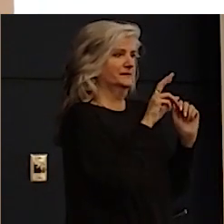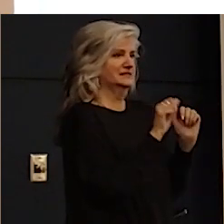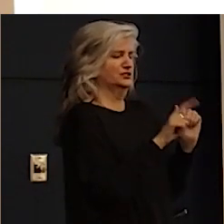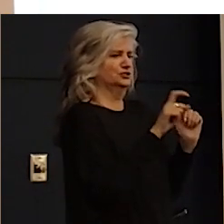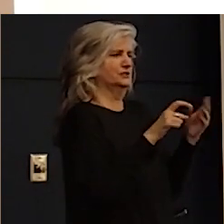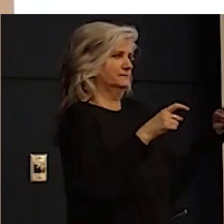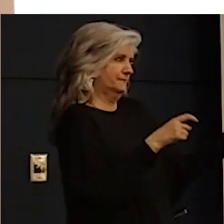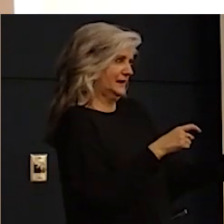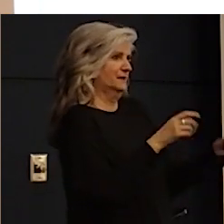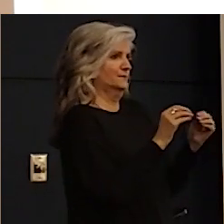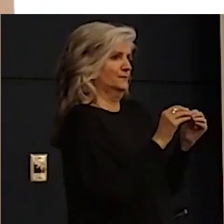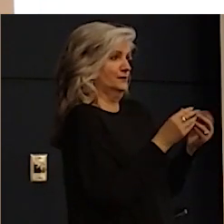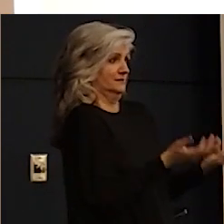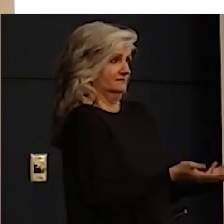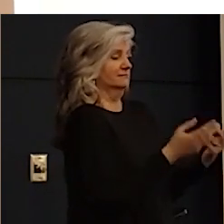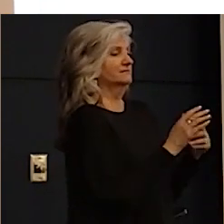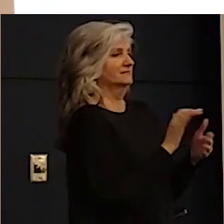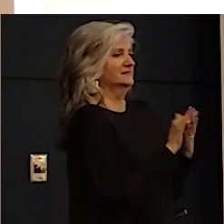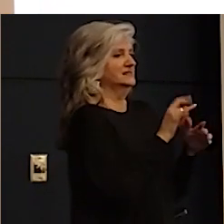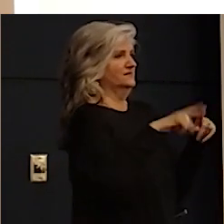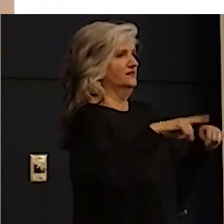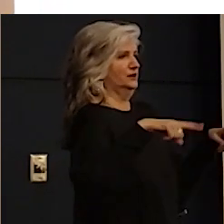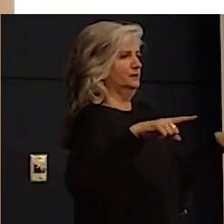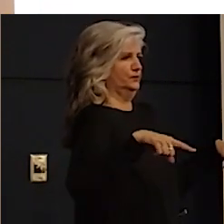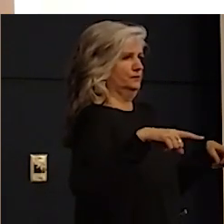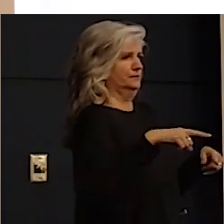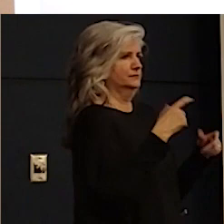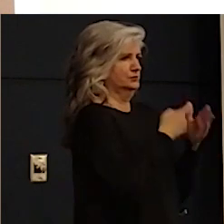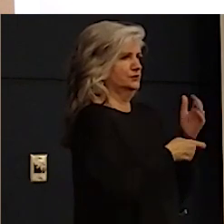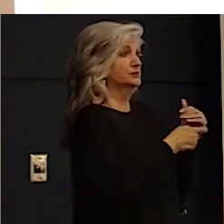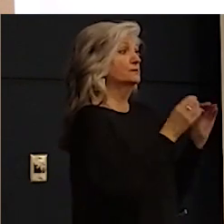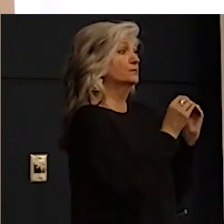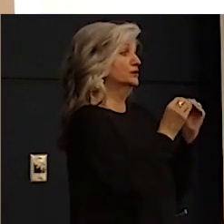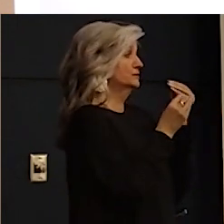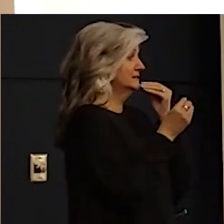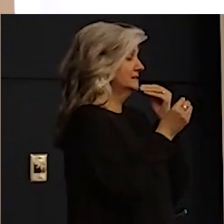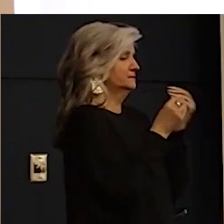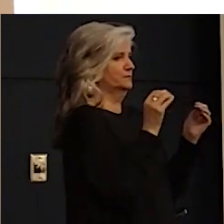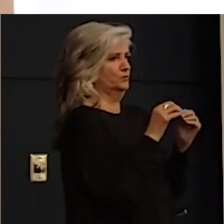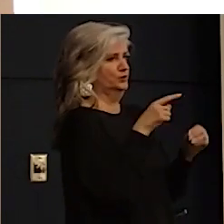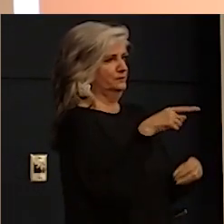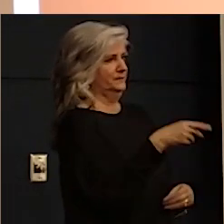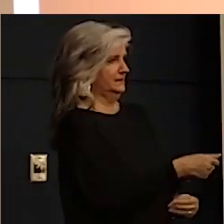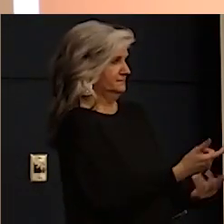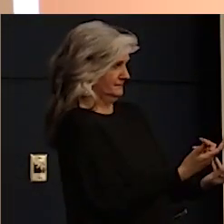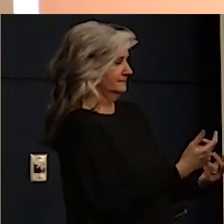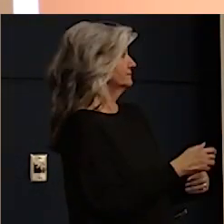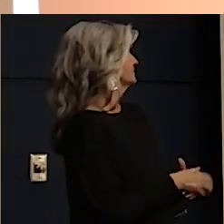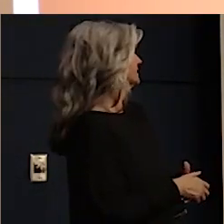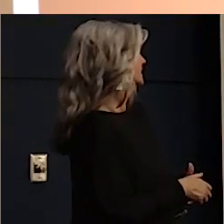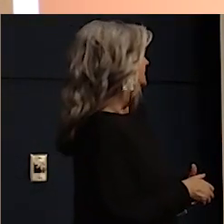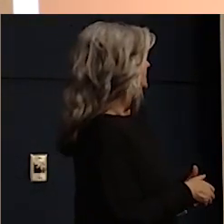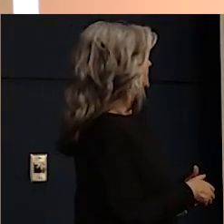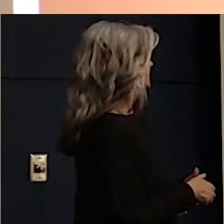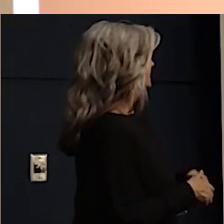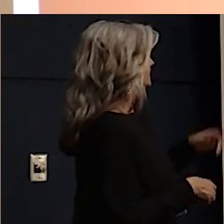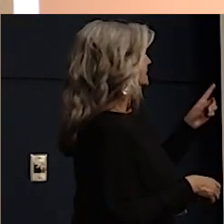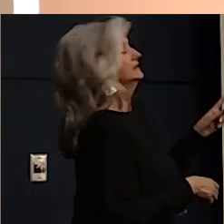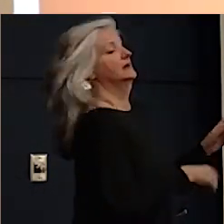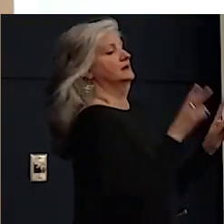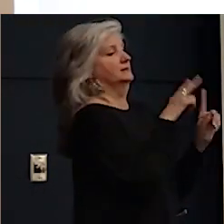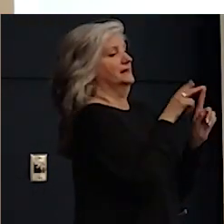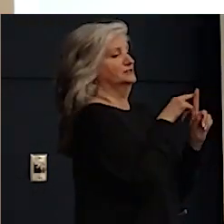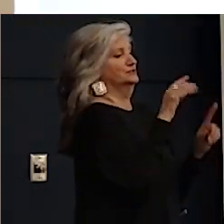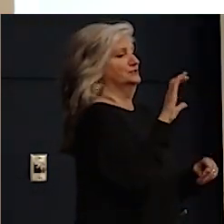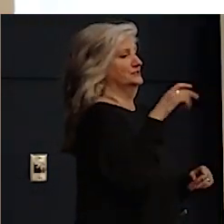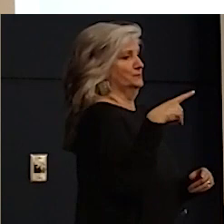pay, chip in more, right? That'll be a variable charge. The more pizza you eat, the more you pay, okay? Now let's apply it to CenterPoint in their